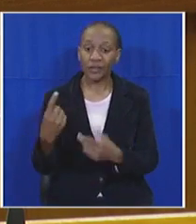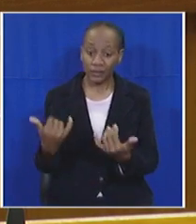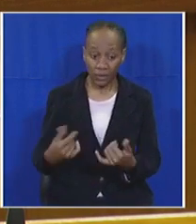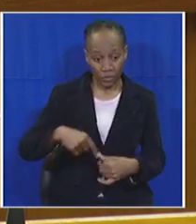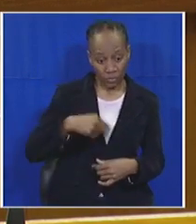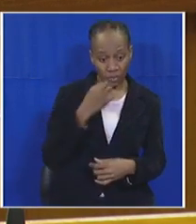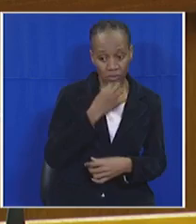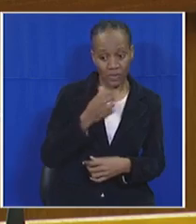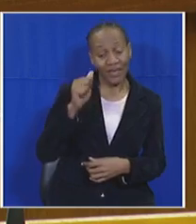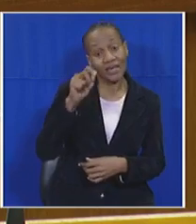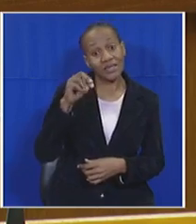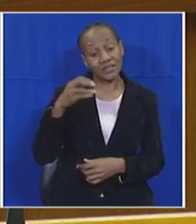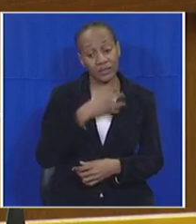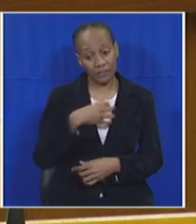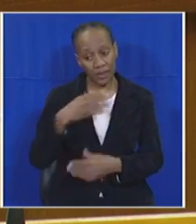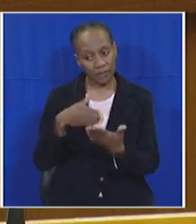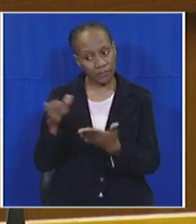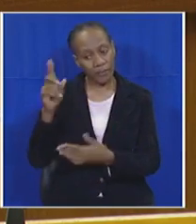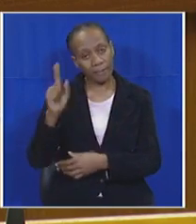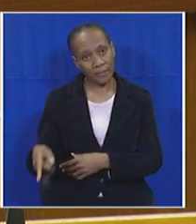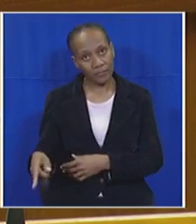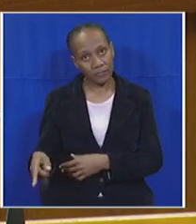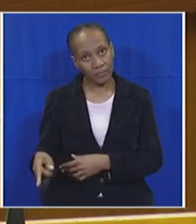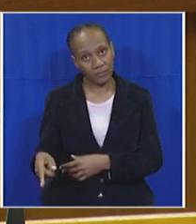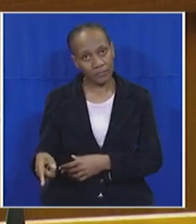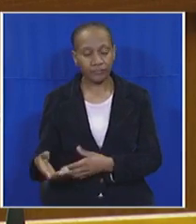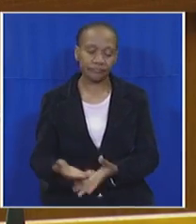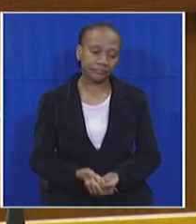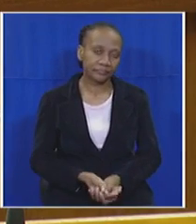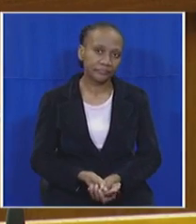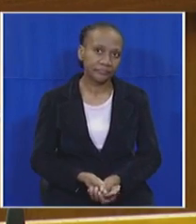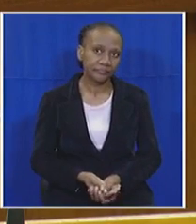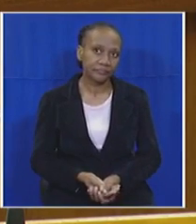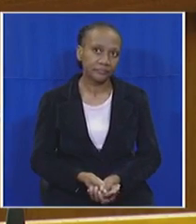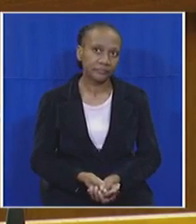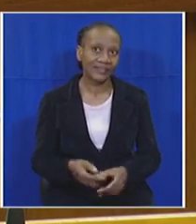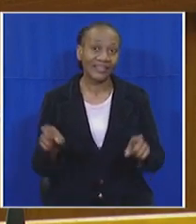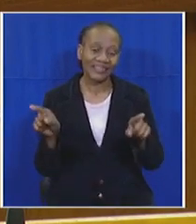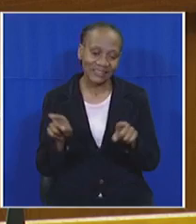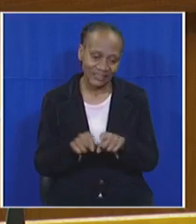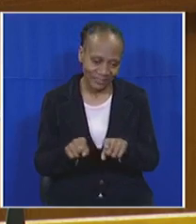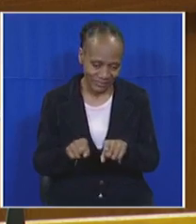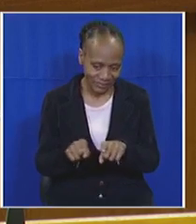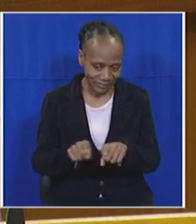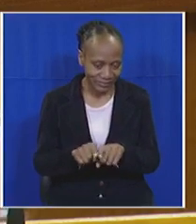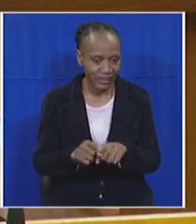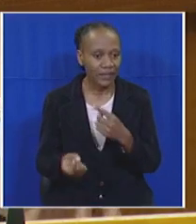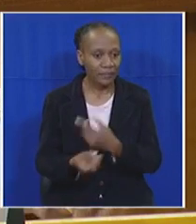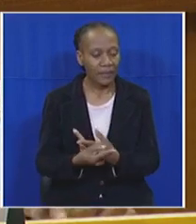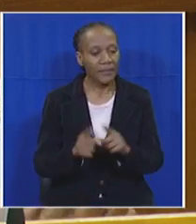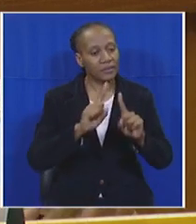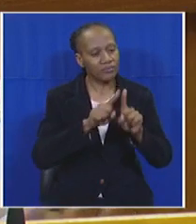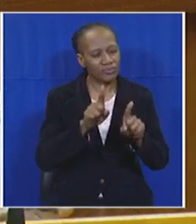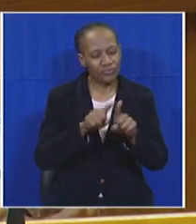of the ANC mayor. Now, the same thing permeates very many other